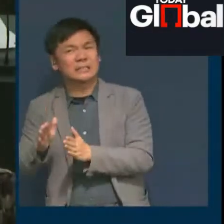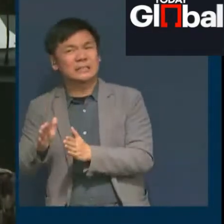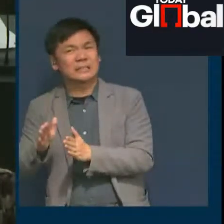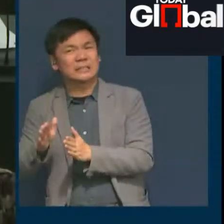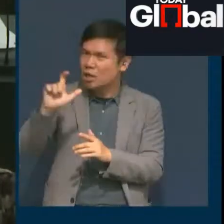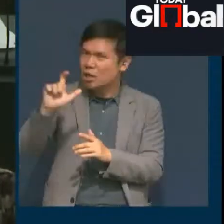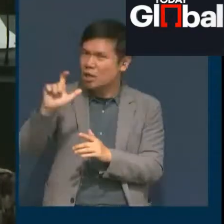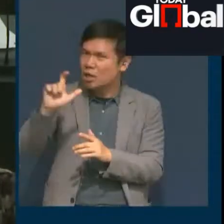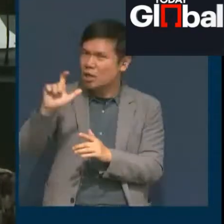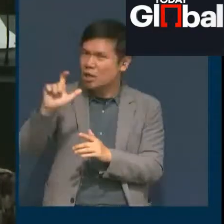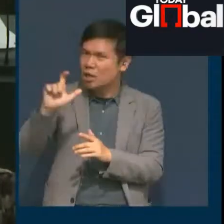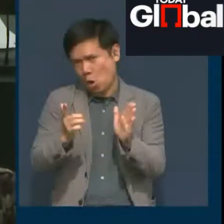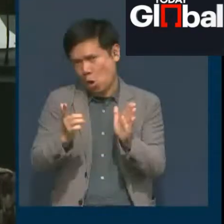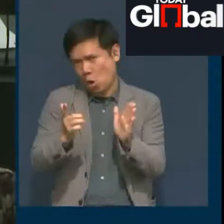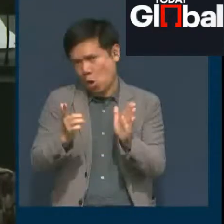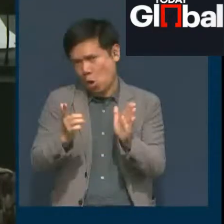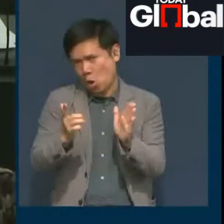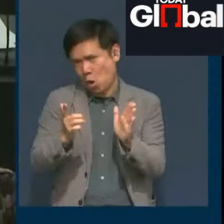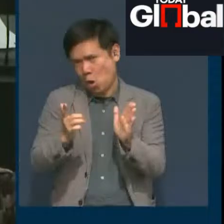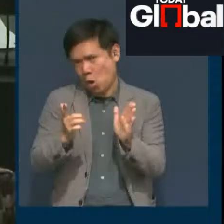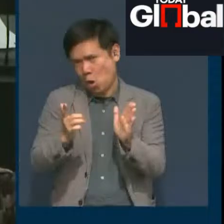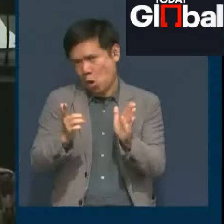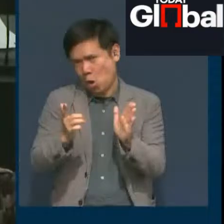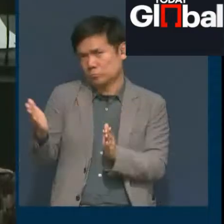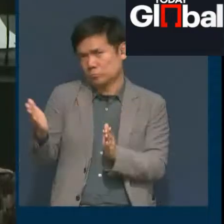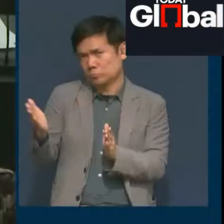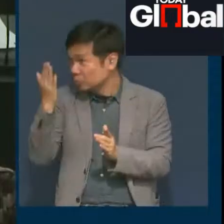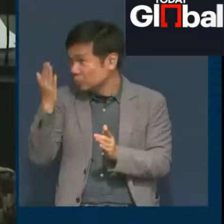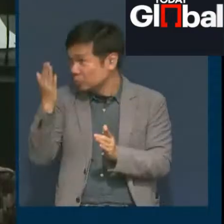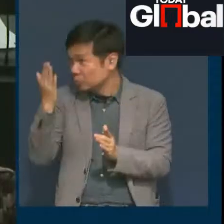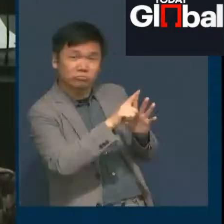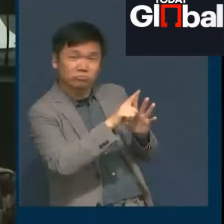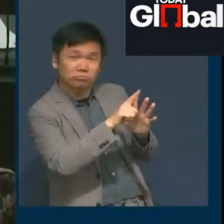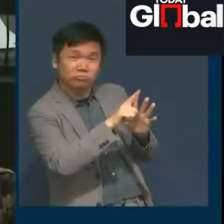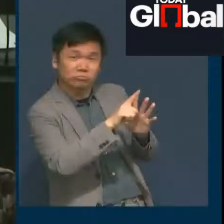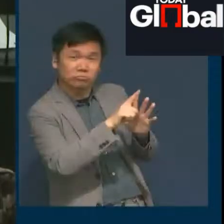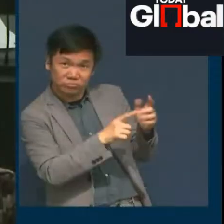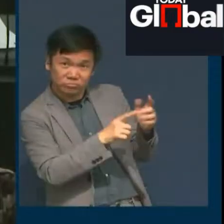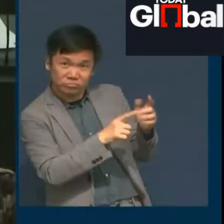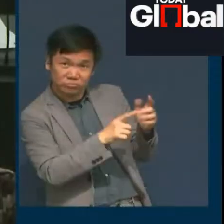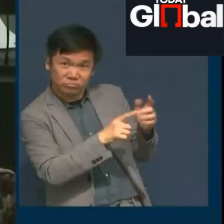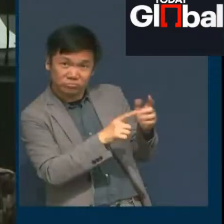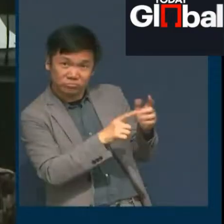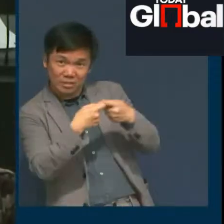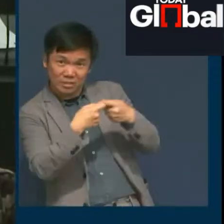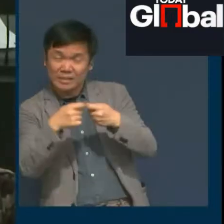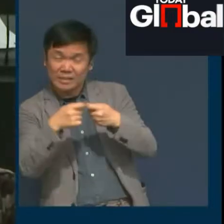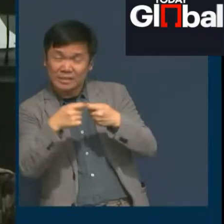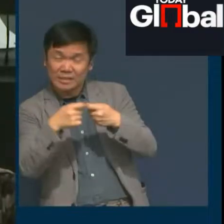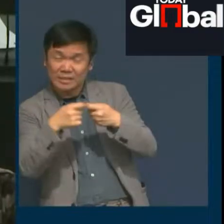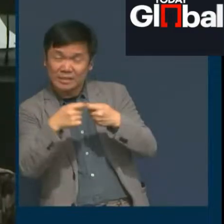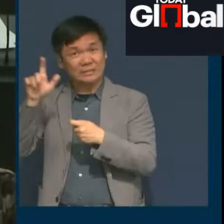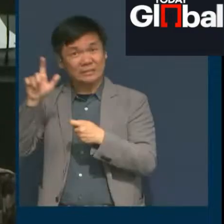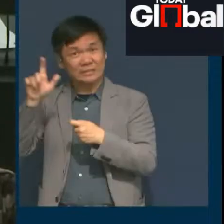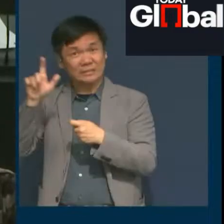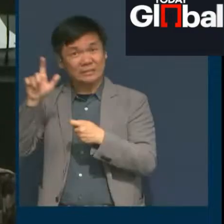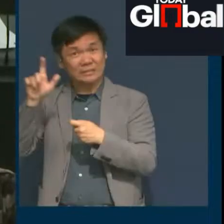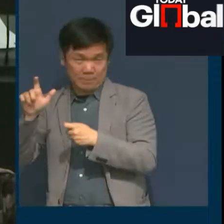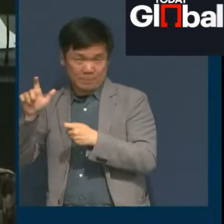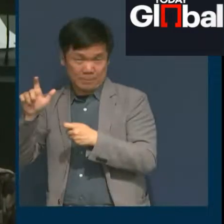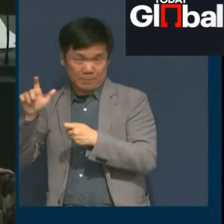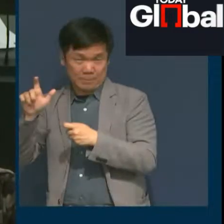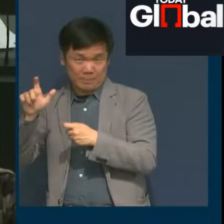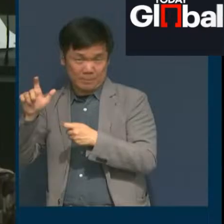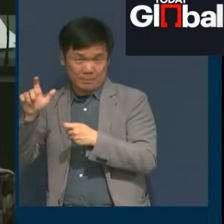the conventions. You referred to the Minister of Islamic Affairs and the Supreme Council. What are the